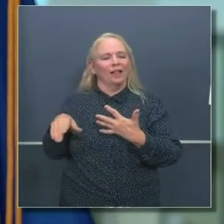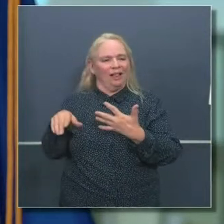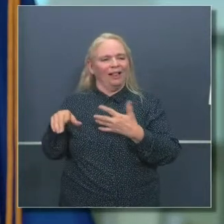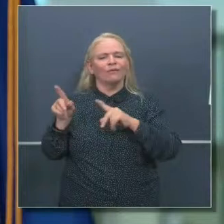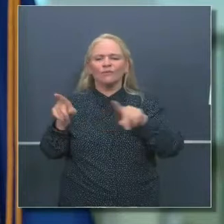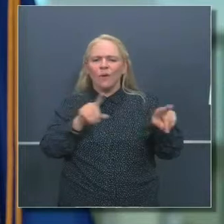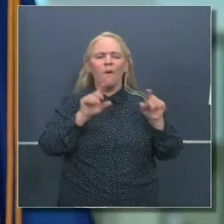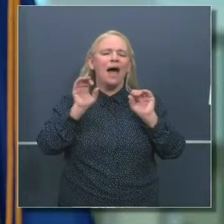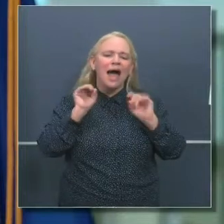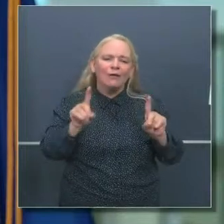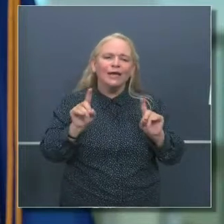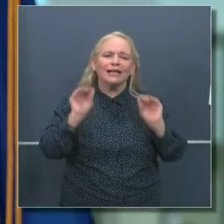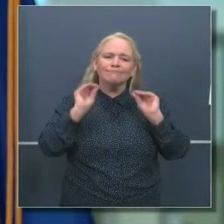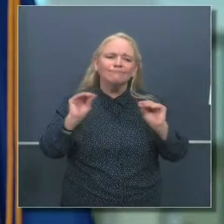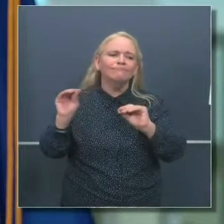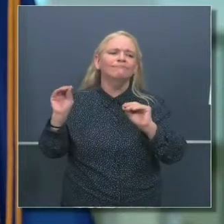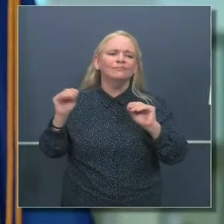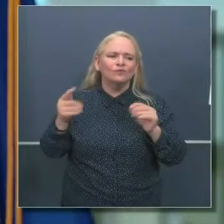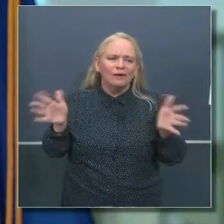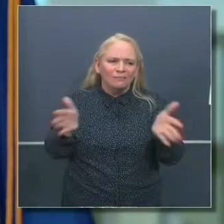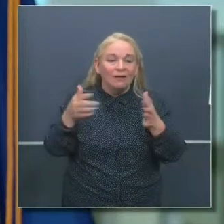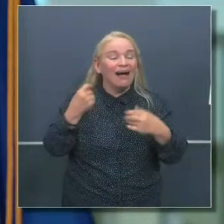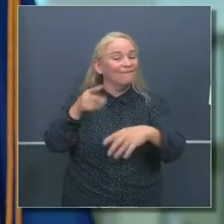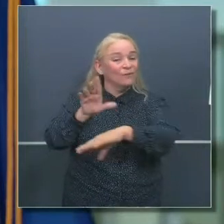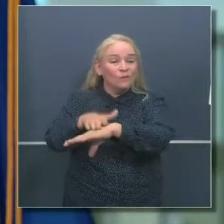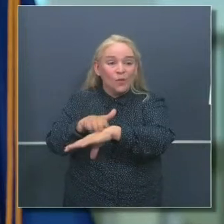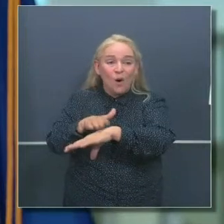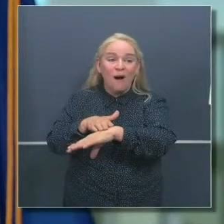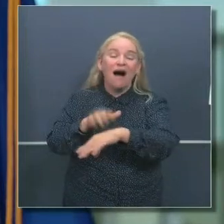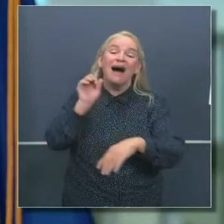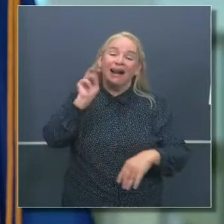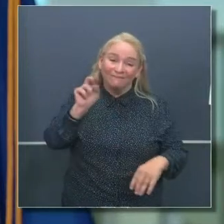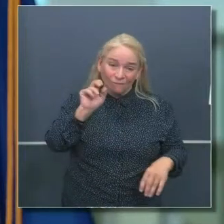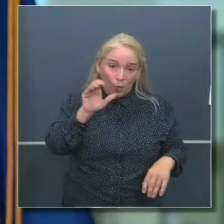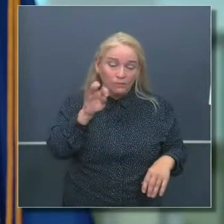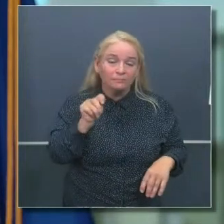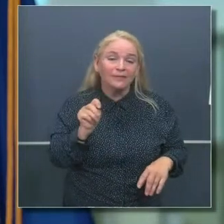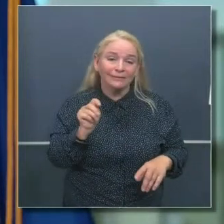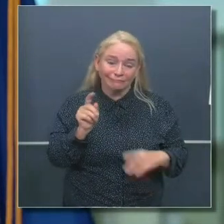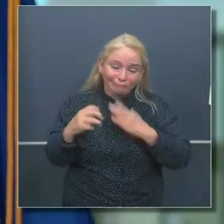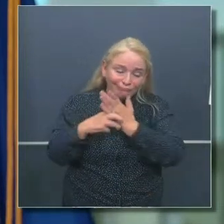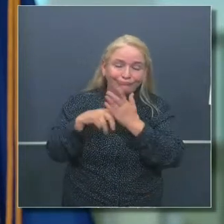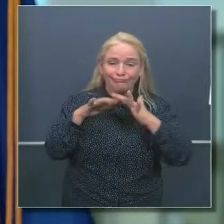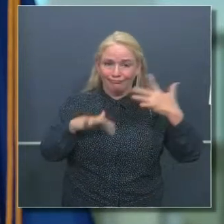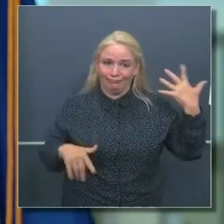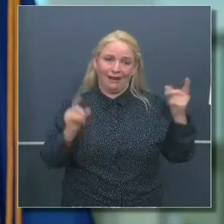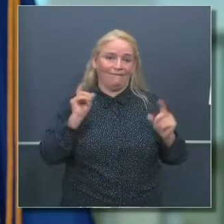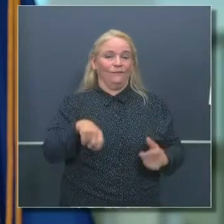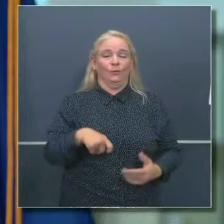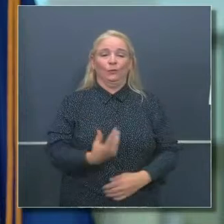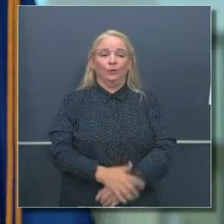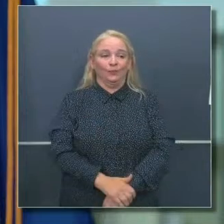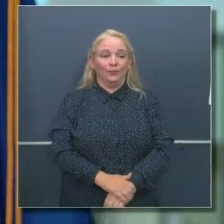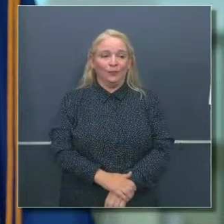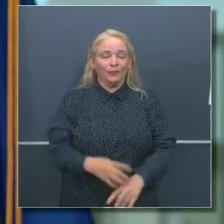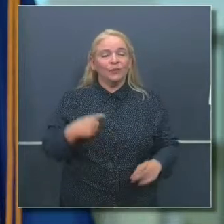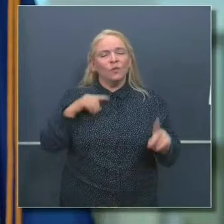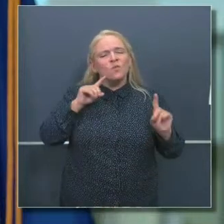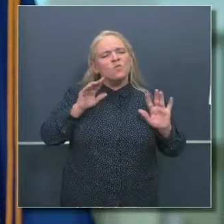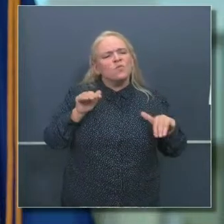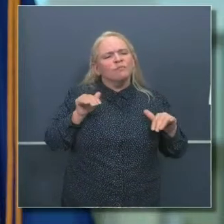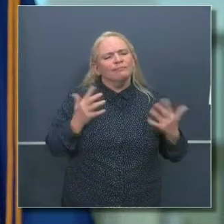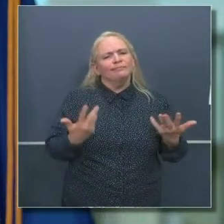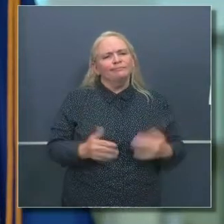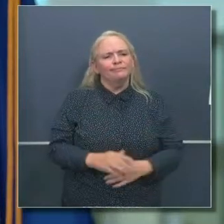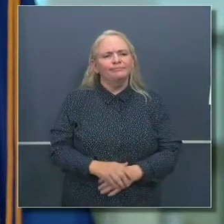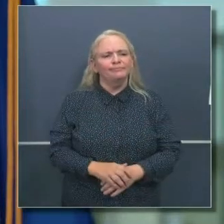and education, well, we are now doing that at a record scale that we've never done in the past. And we're just hoping that